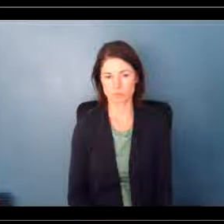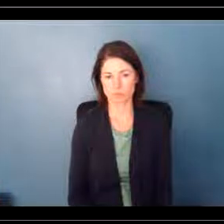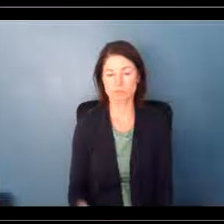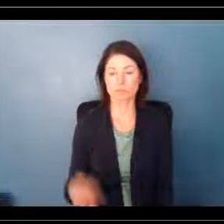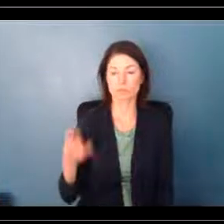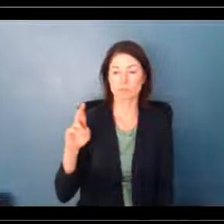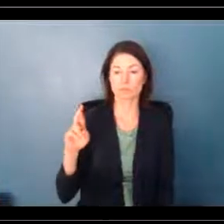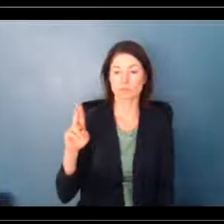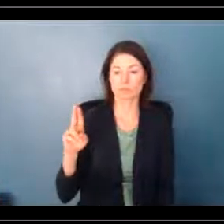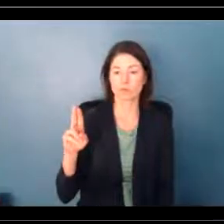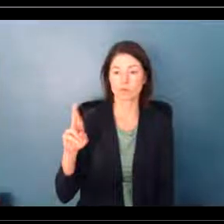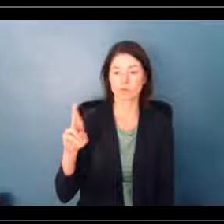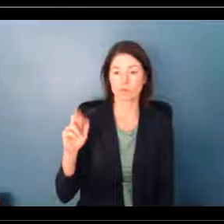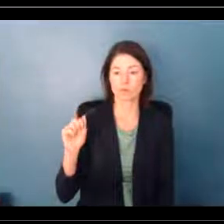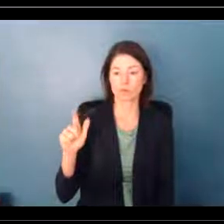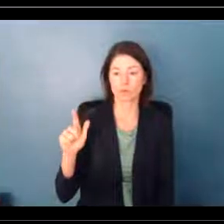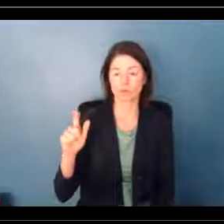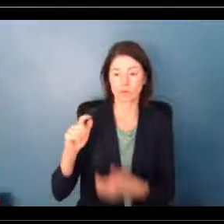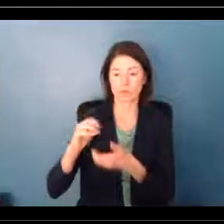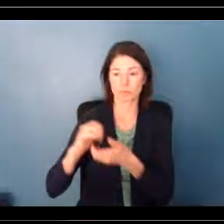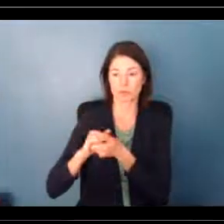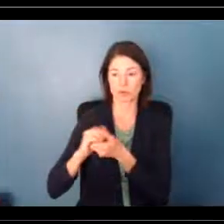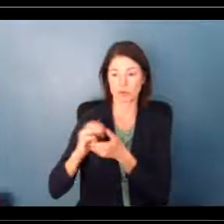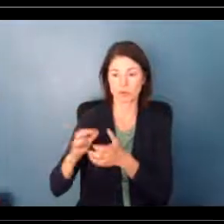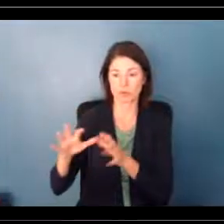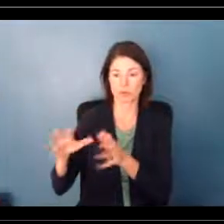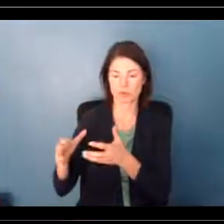field. And so we do have specific,